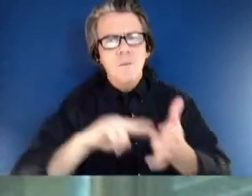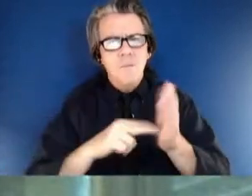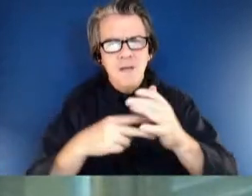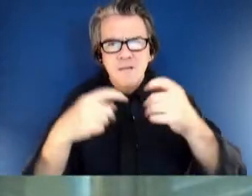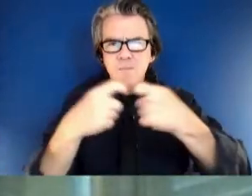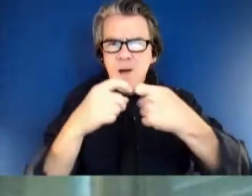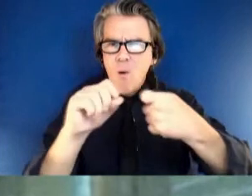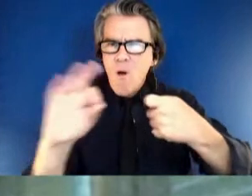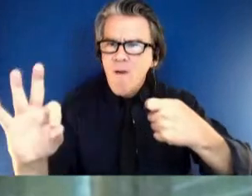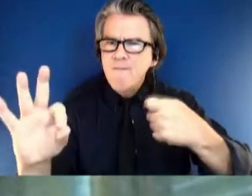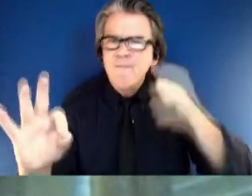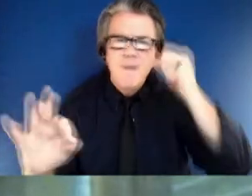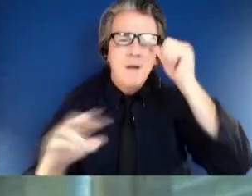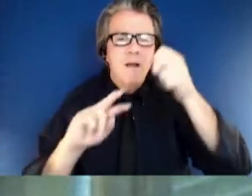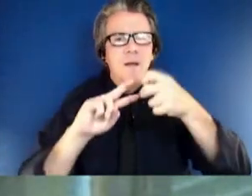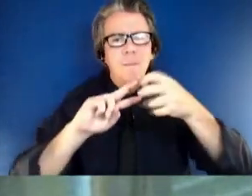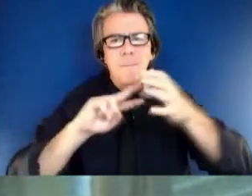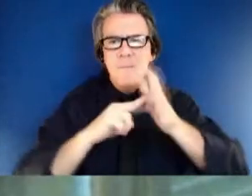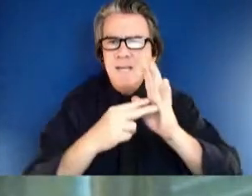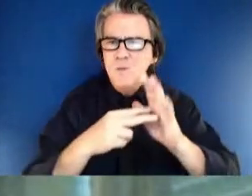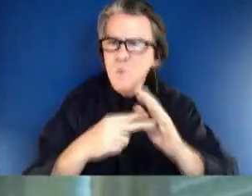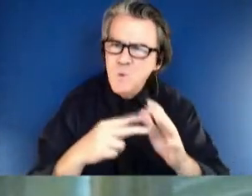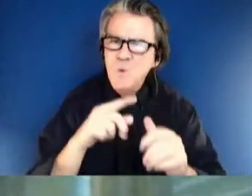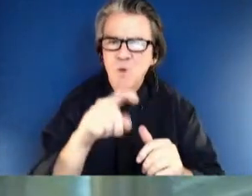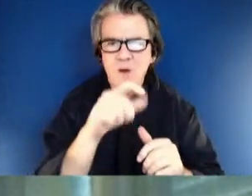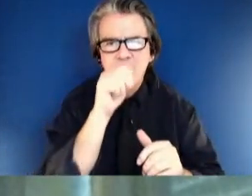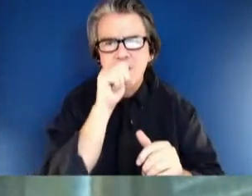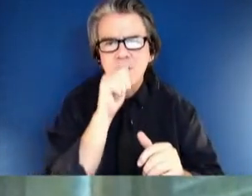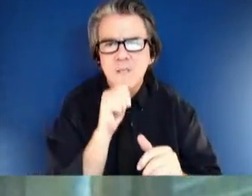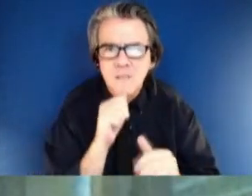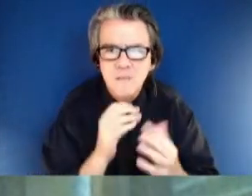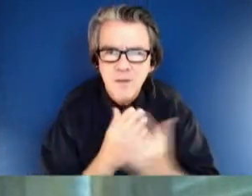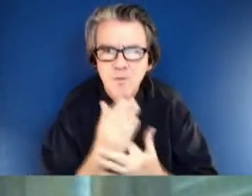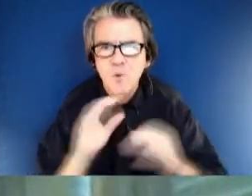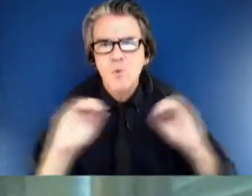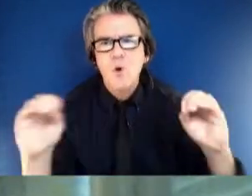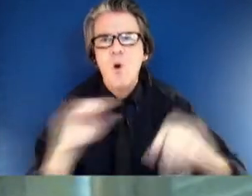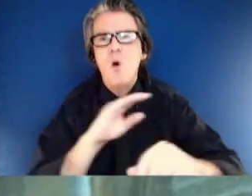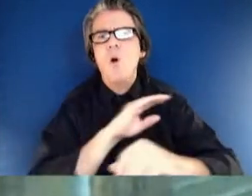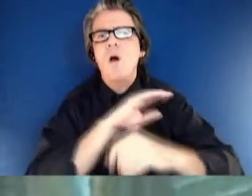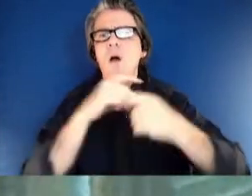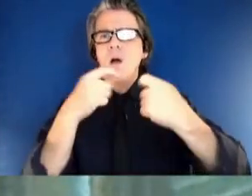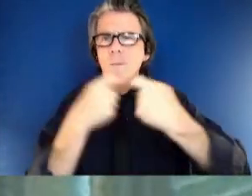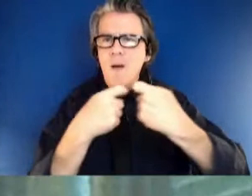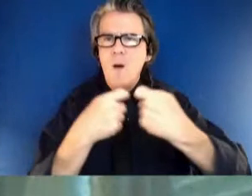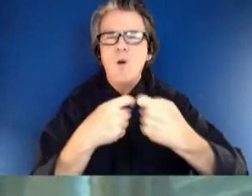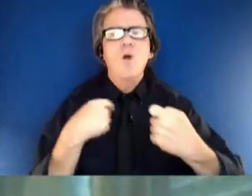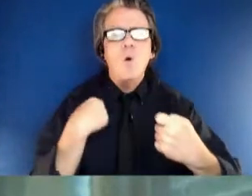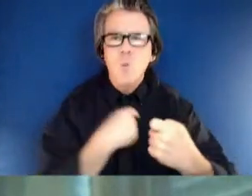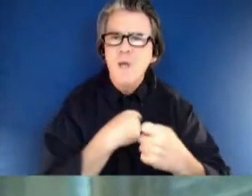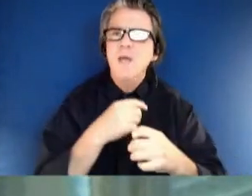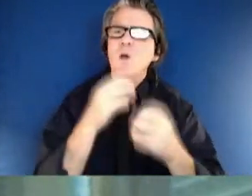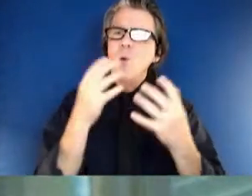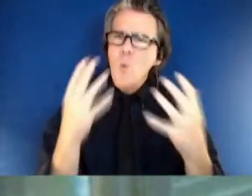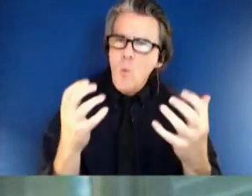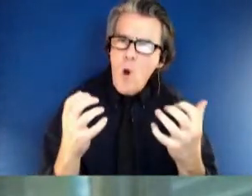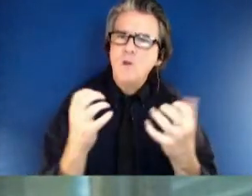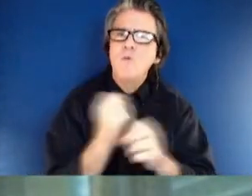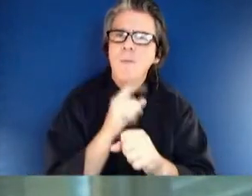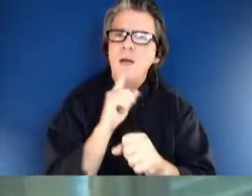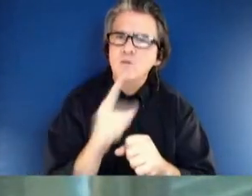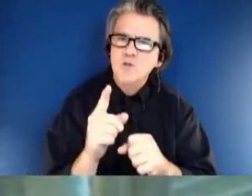incredibly challenging year. So we've been working hard to help make this experience and all of our PSPS events really